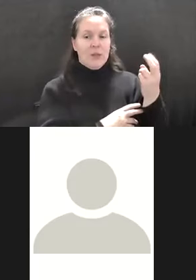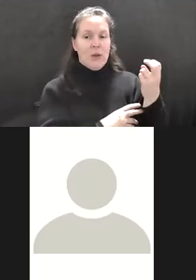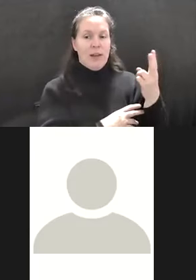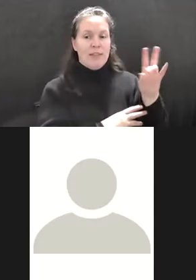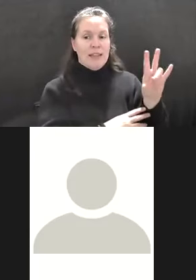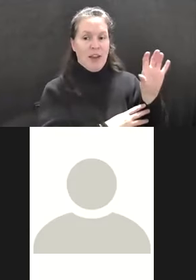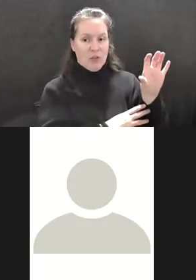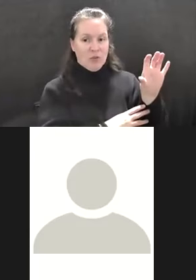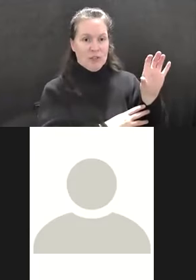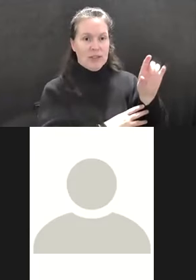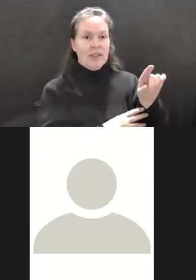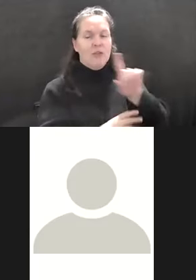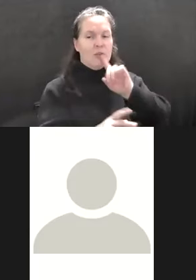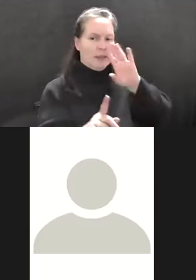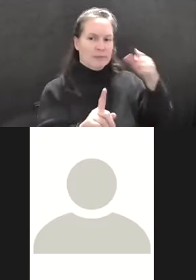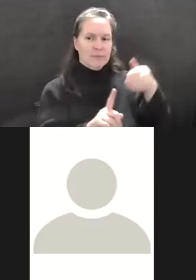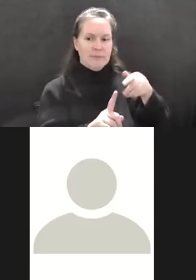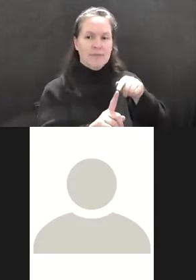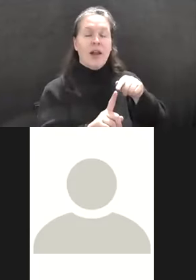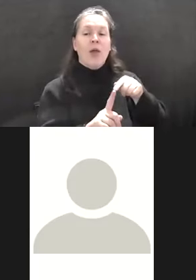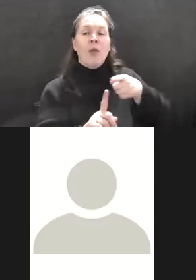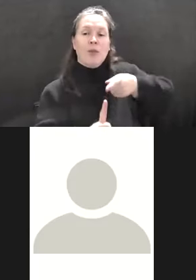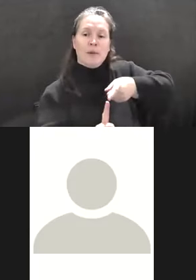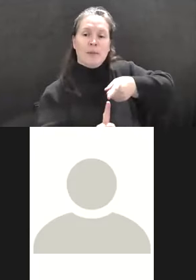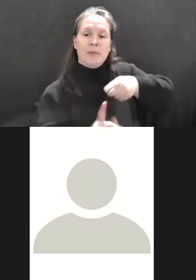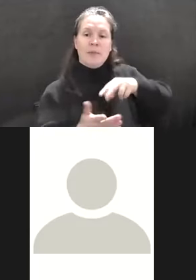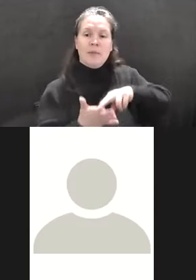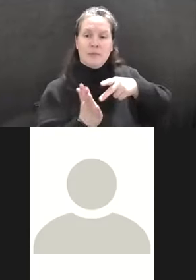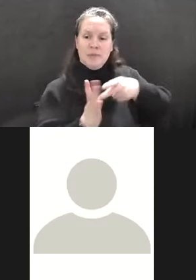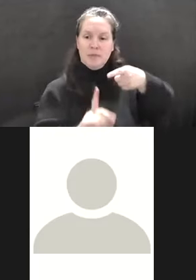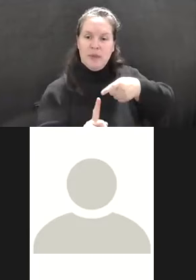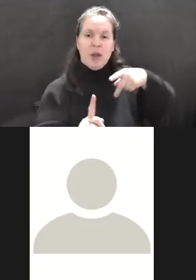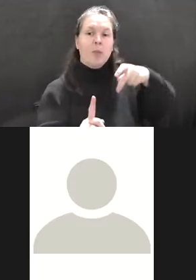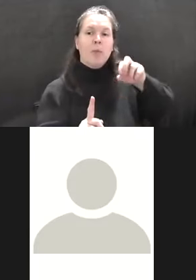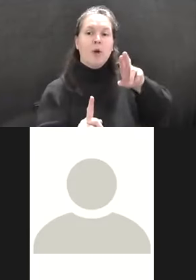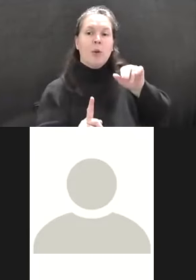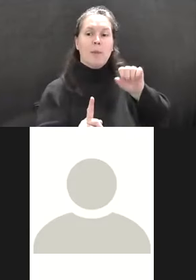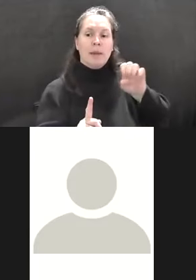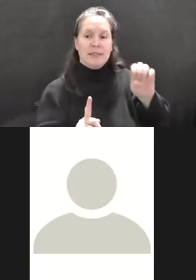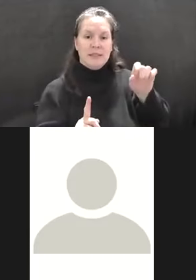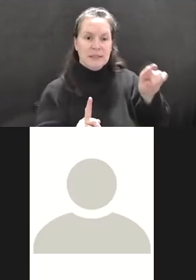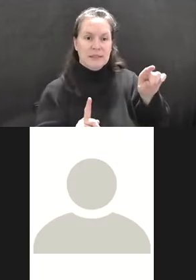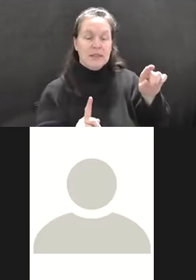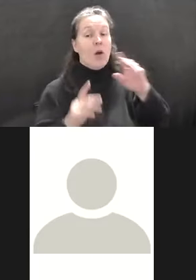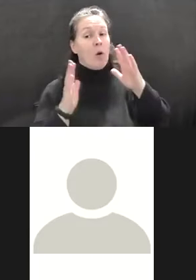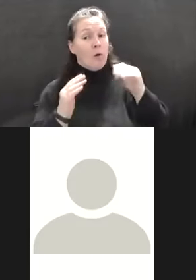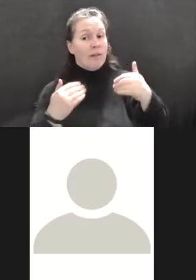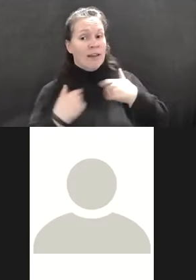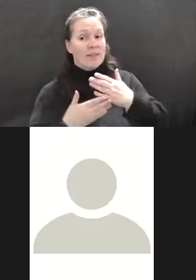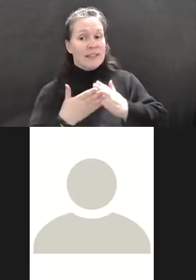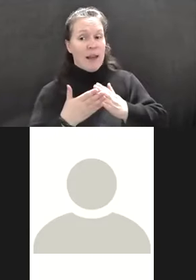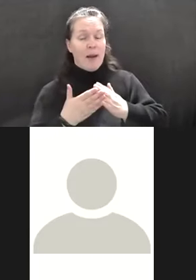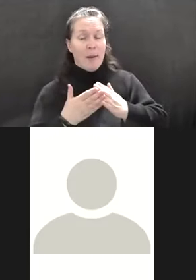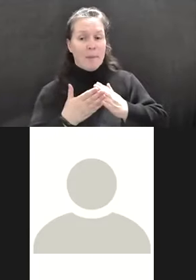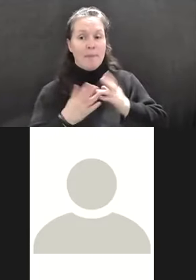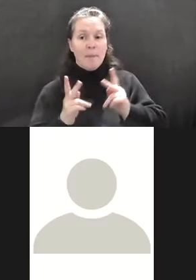246-12-700, and it's really centered around the purpose. And so hopefully we had some individuals, we sent out